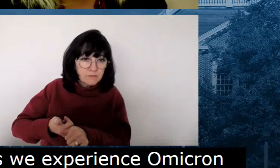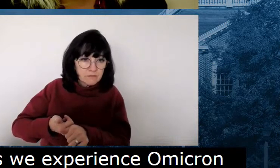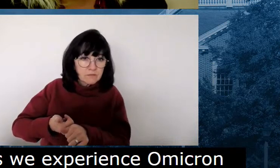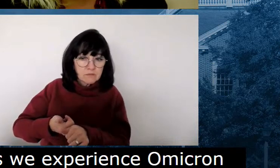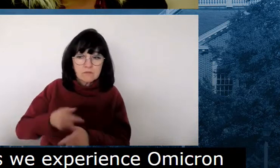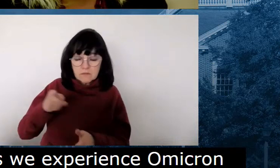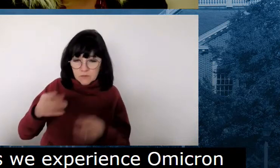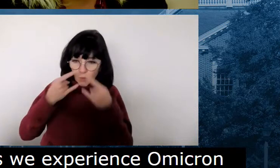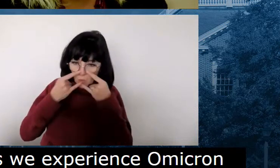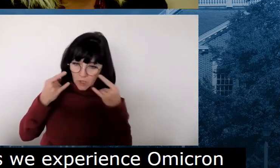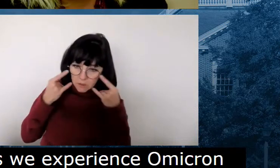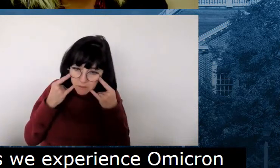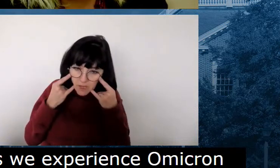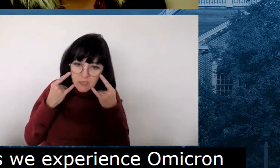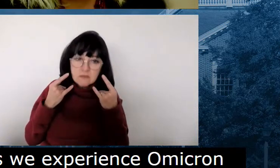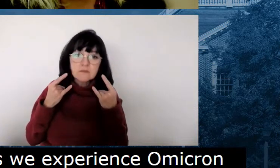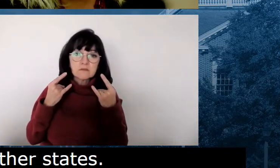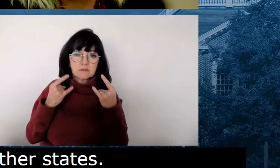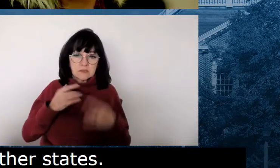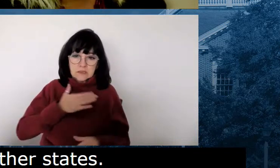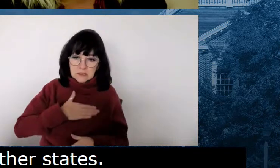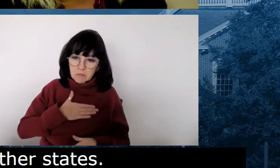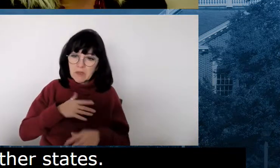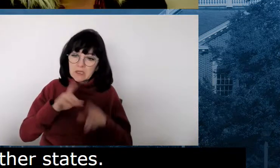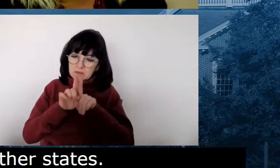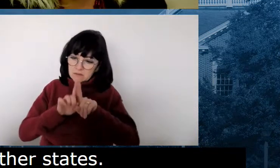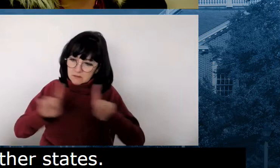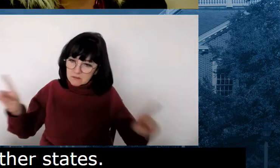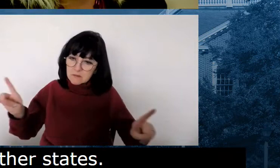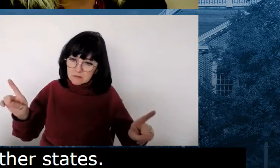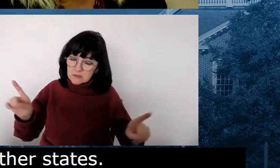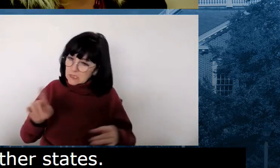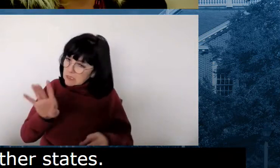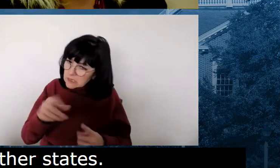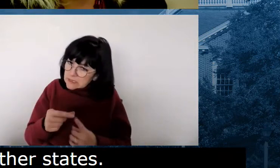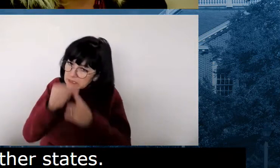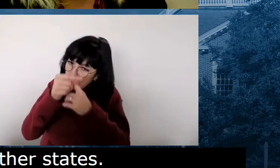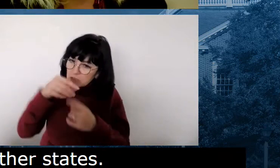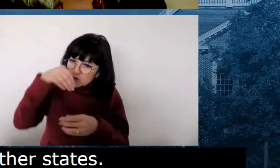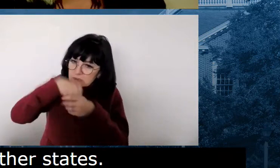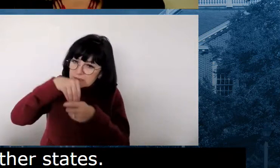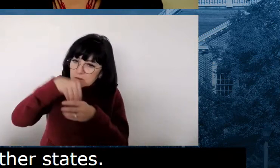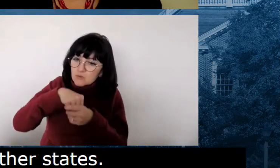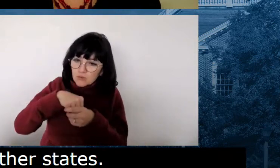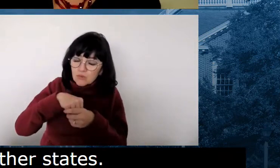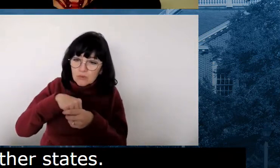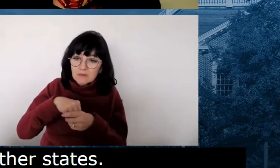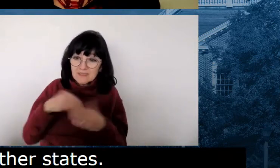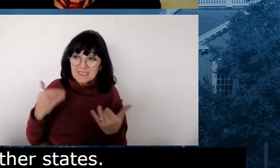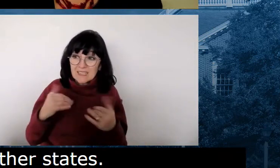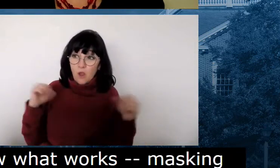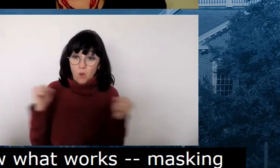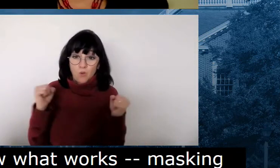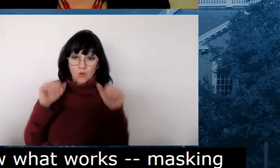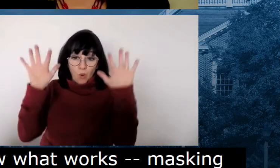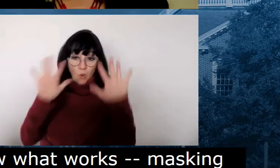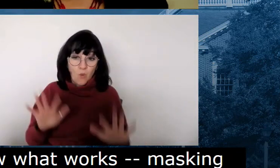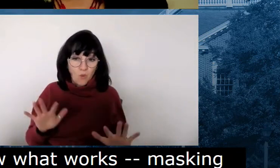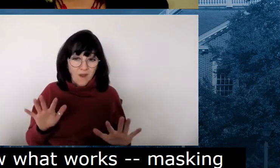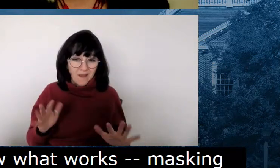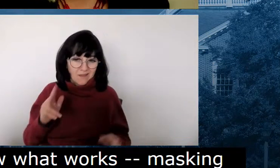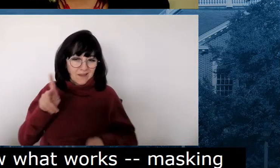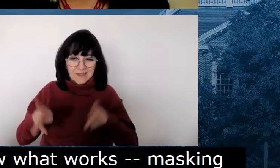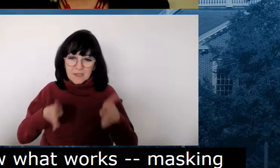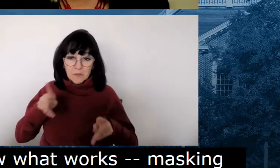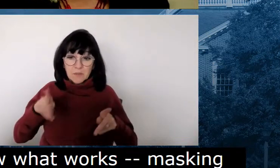keeping social distance, particularly when you're indoors. And of course, that's the issue now, right? We're in the cold weather season, people are